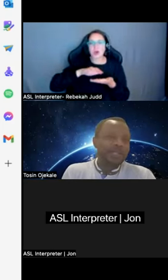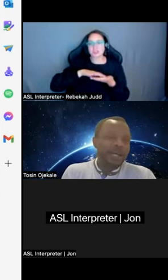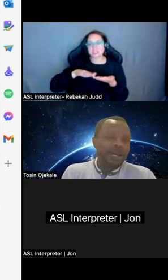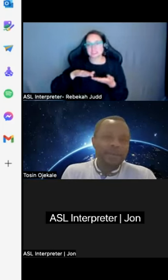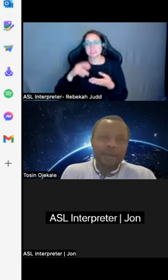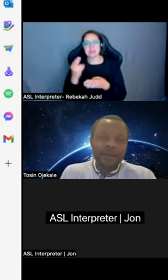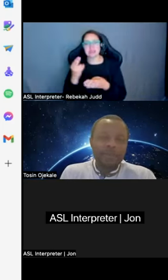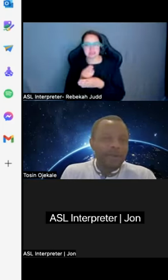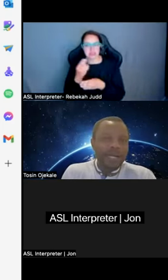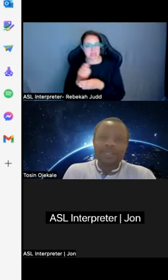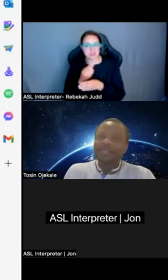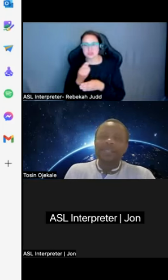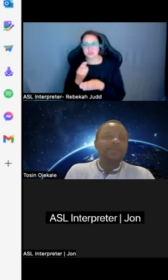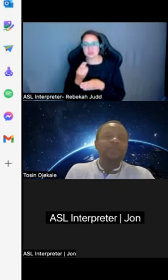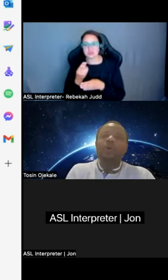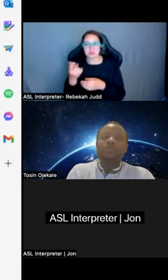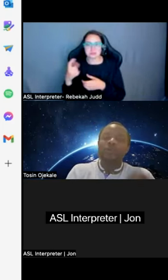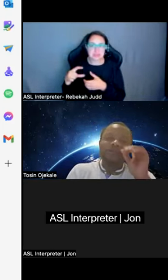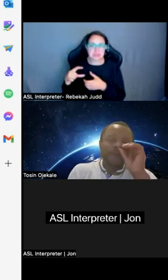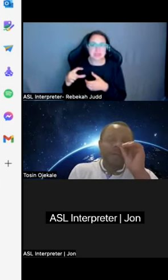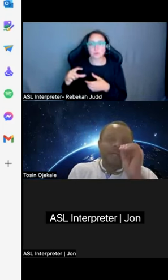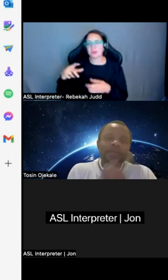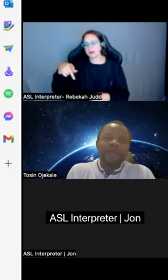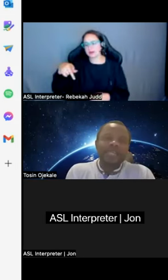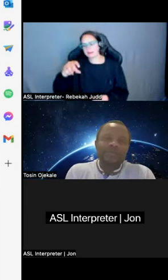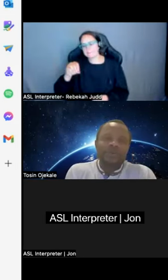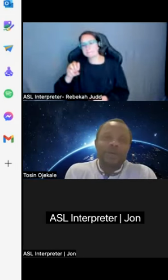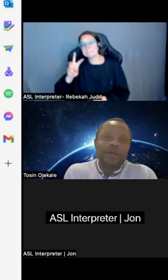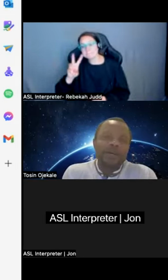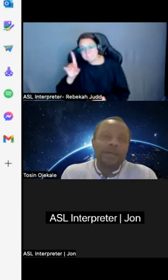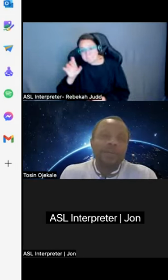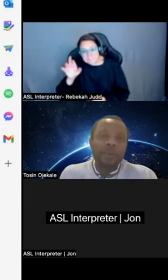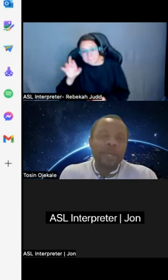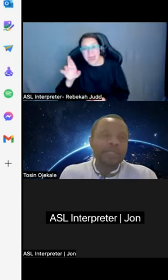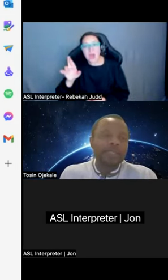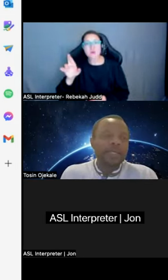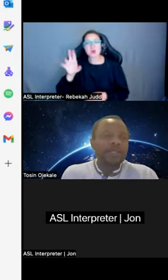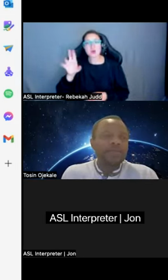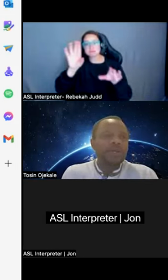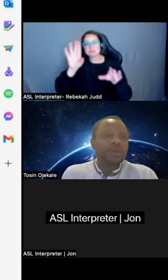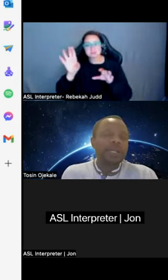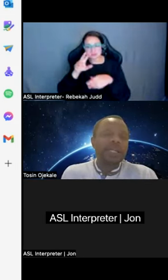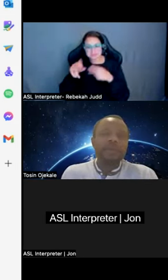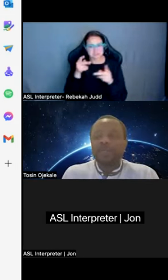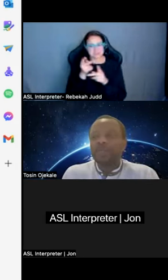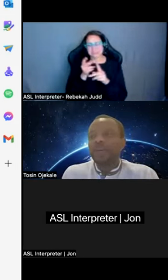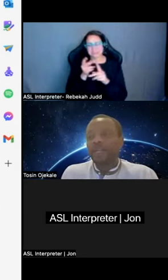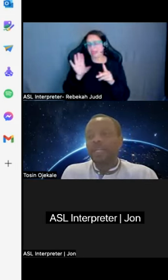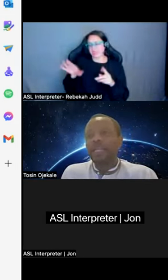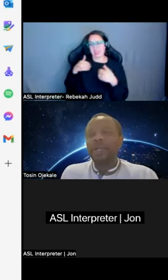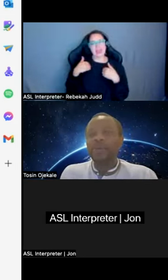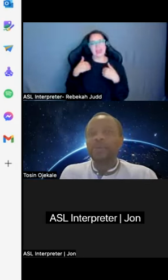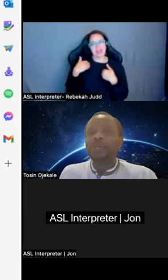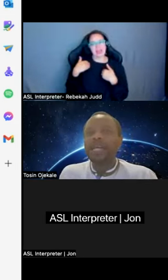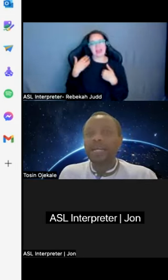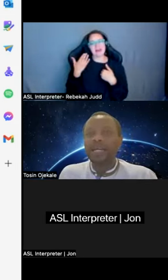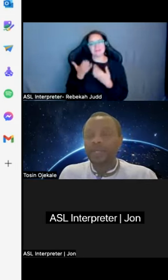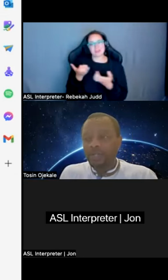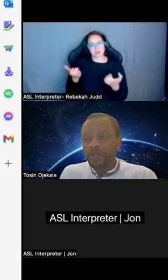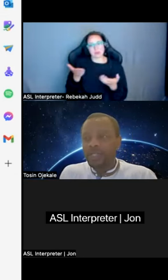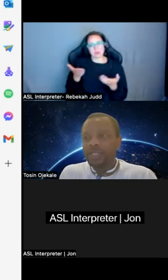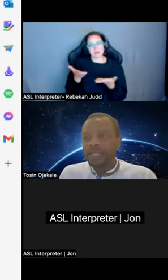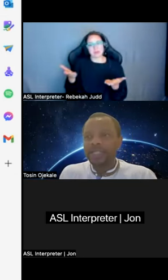use powder agent, they use all sort of different types of equipment to clean the place. So definitely I know those that